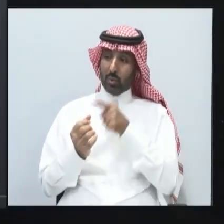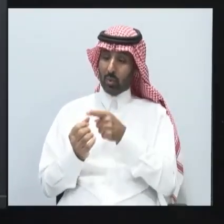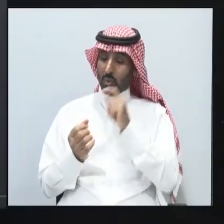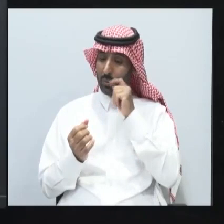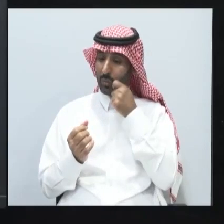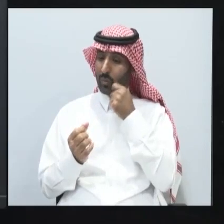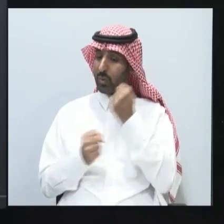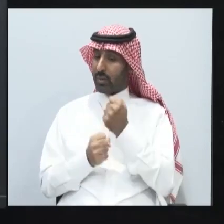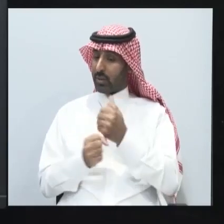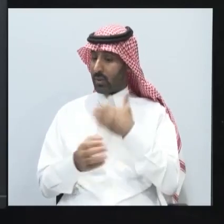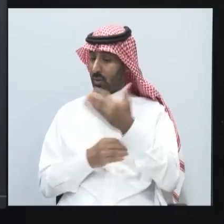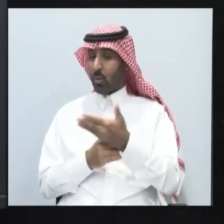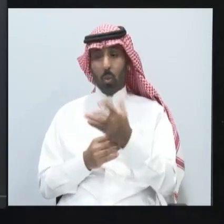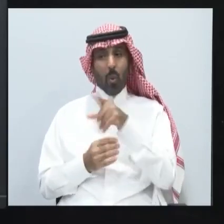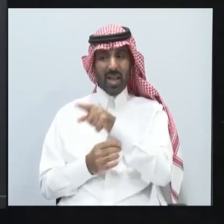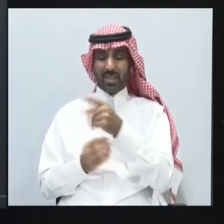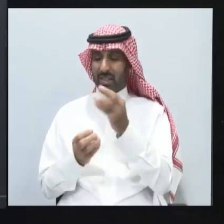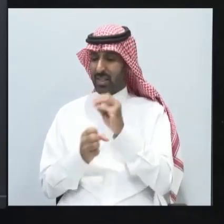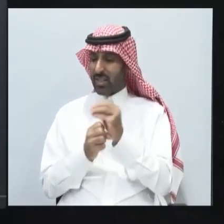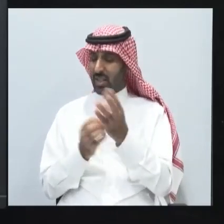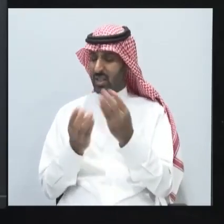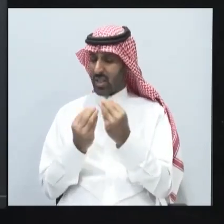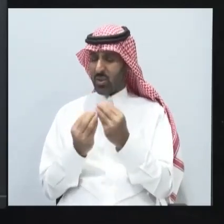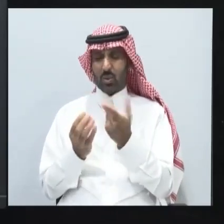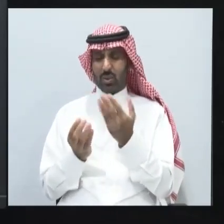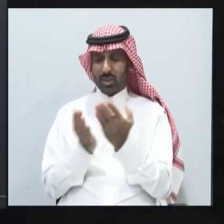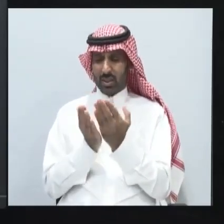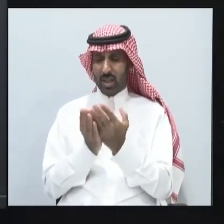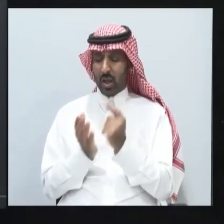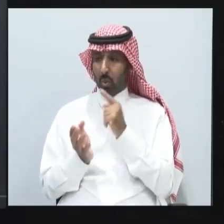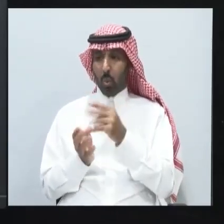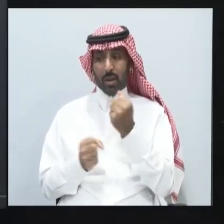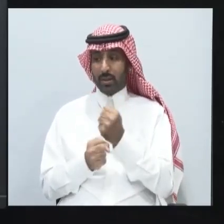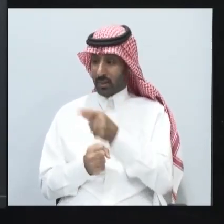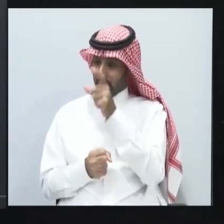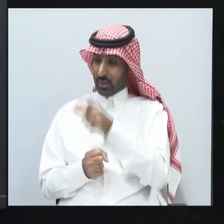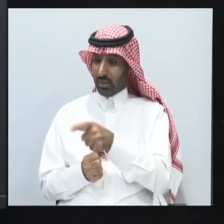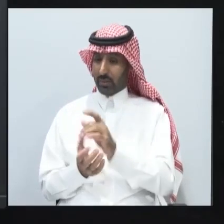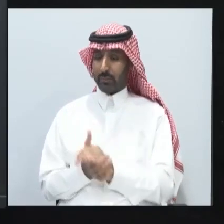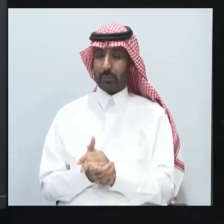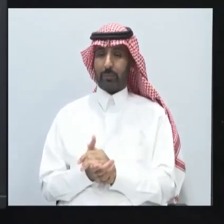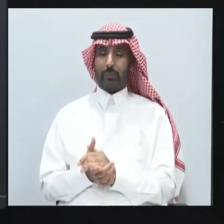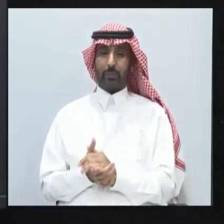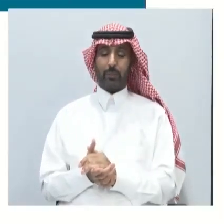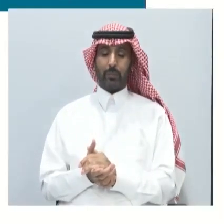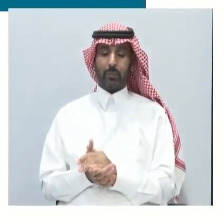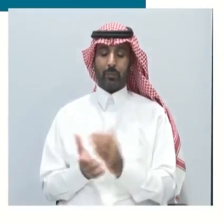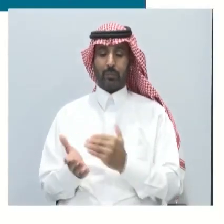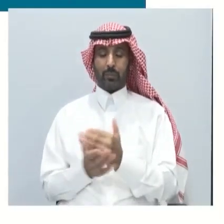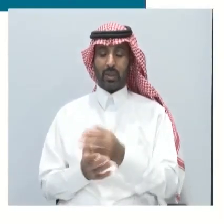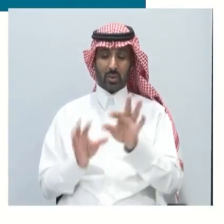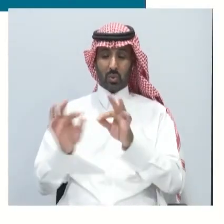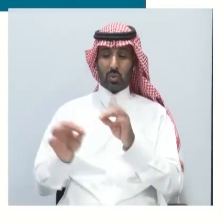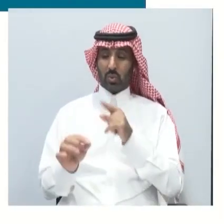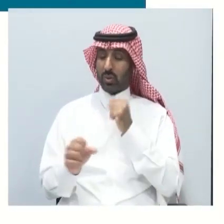he achieved, what did he study, what did he do. Now these are the key events that we have here. So choose